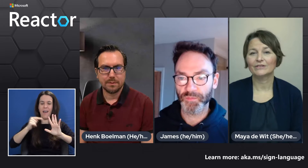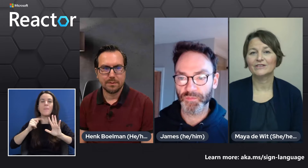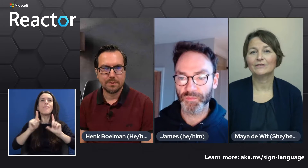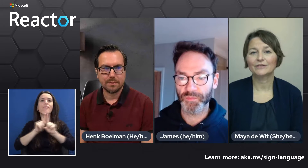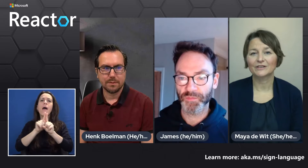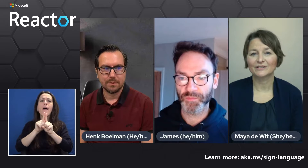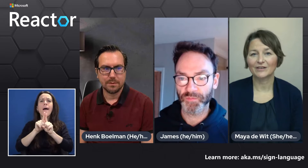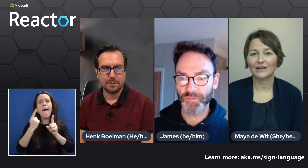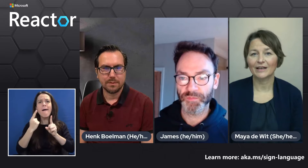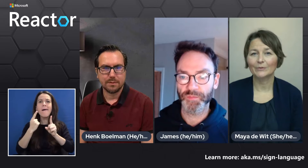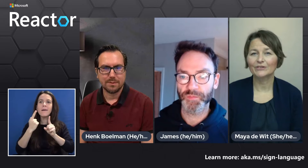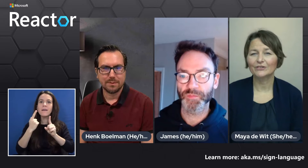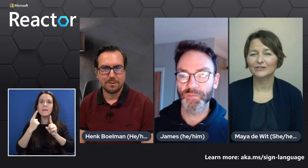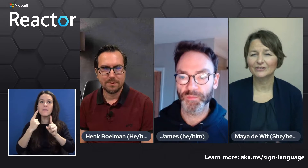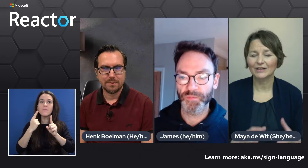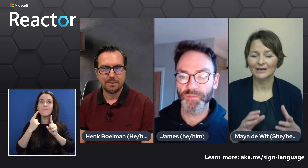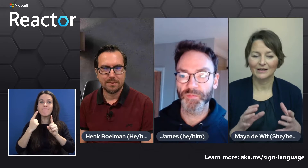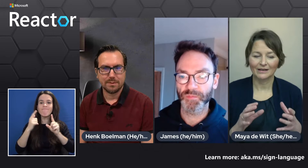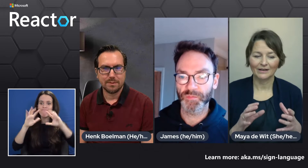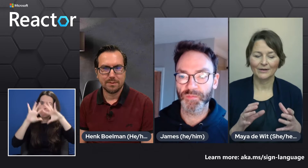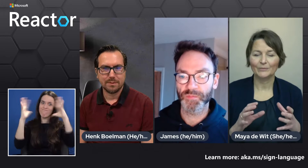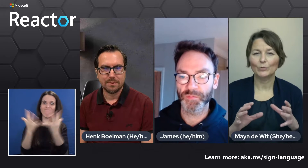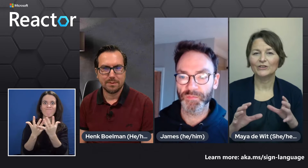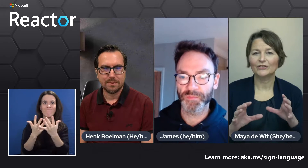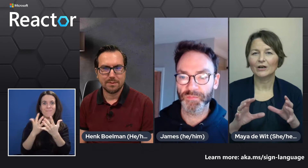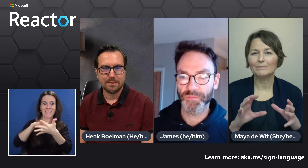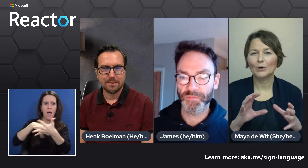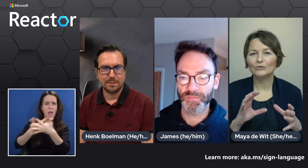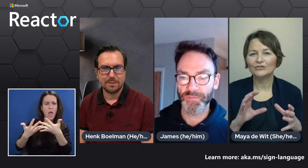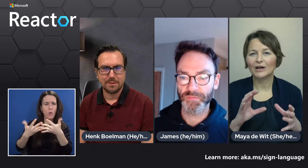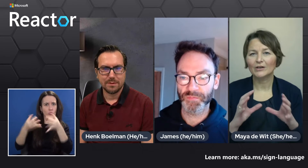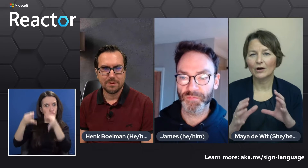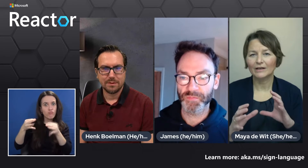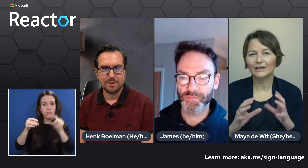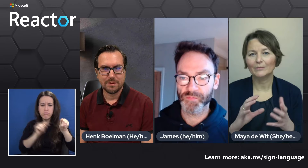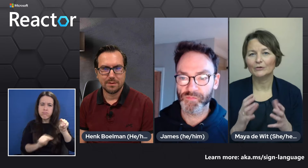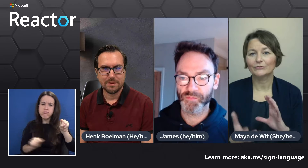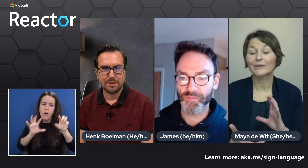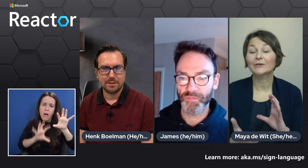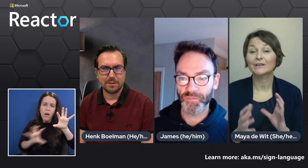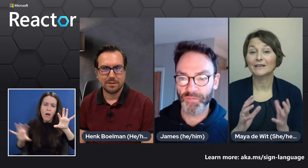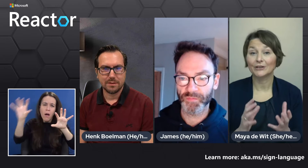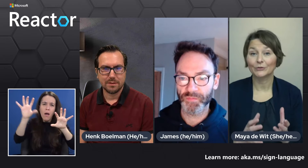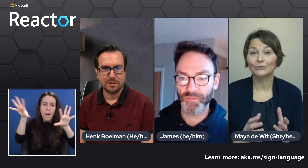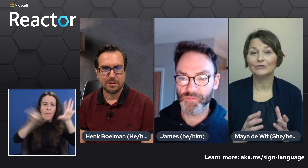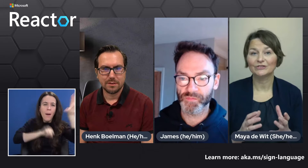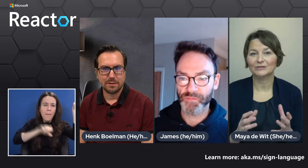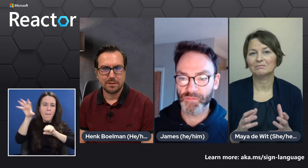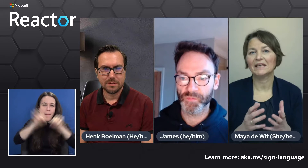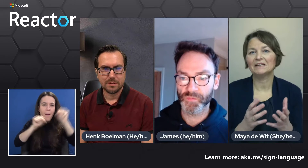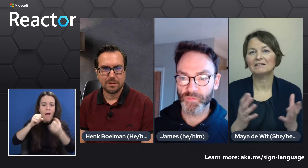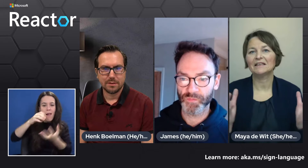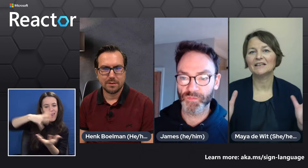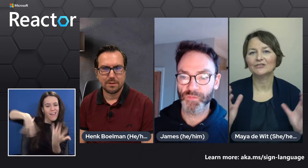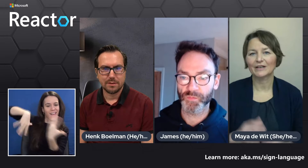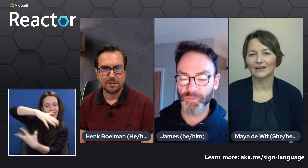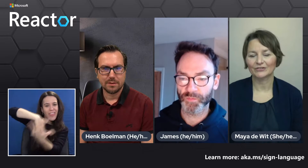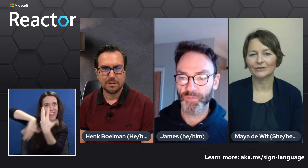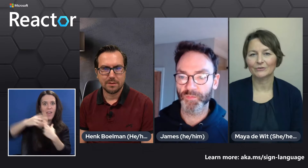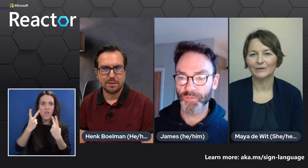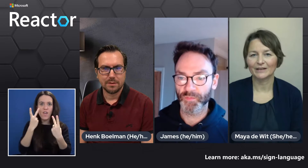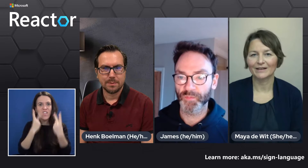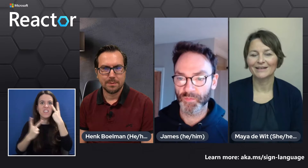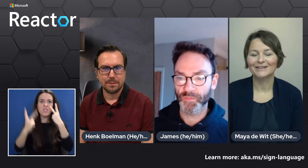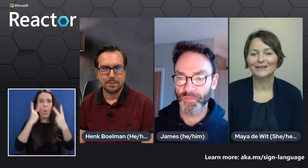of different sign languages, which are most iconic and most frequently used in an